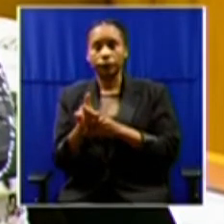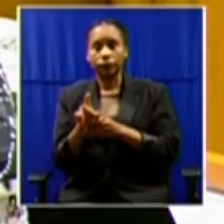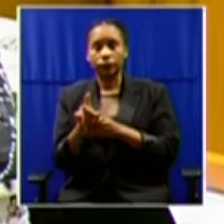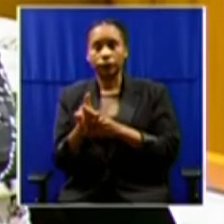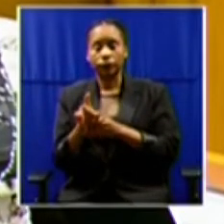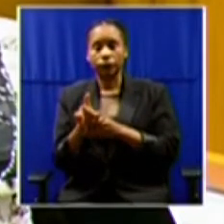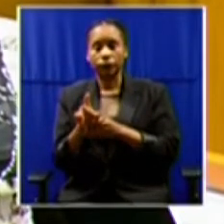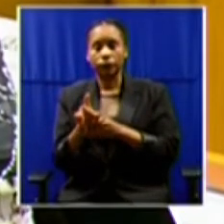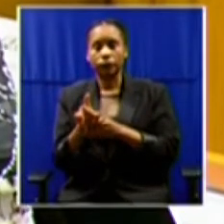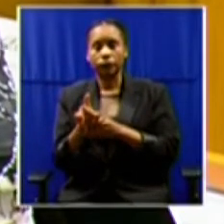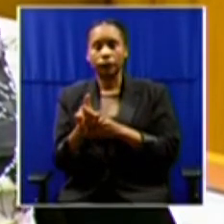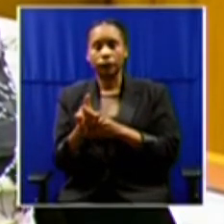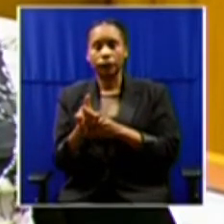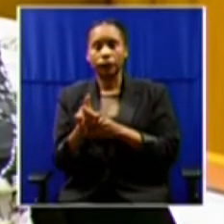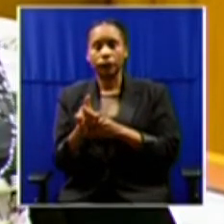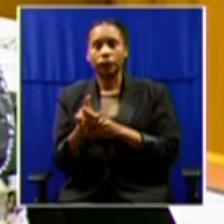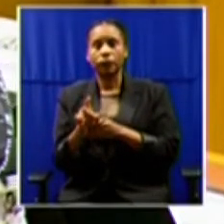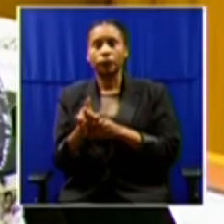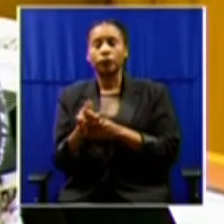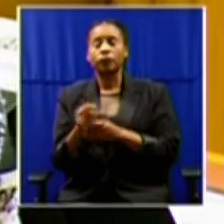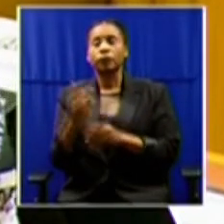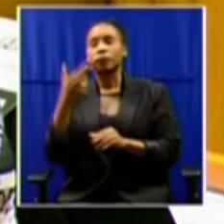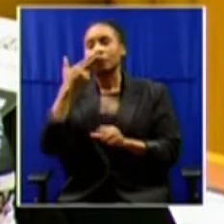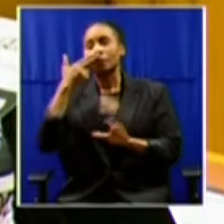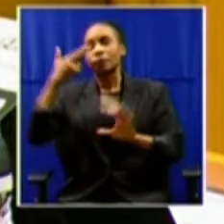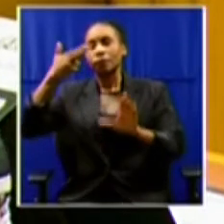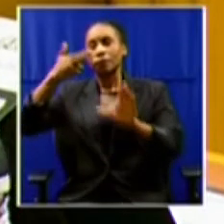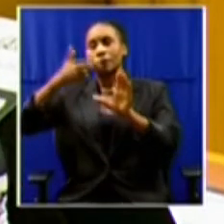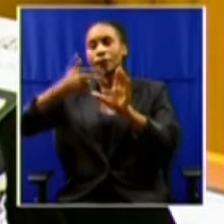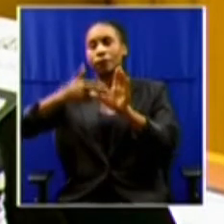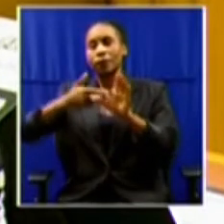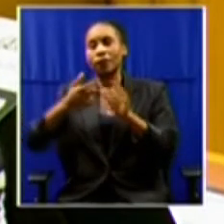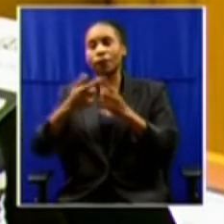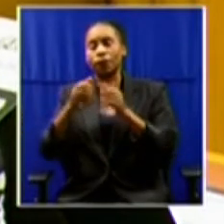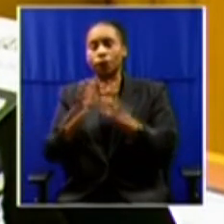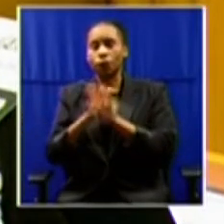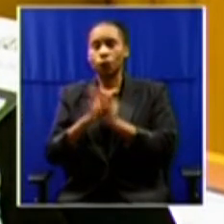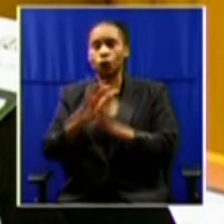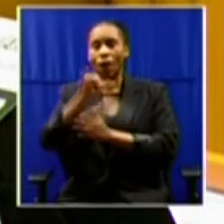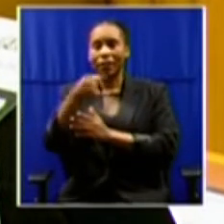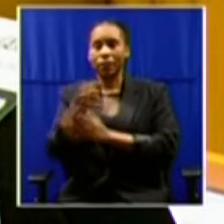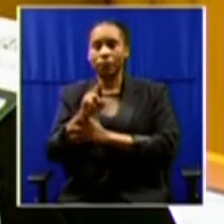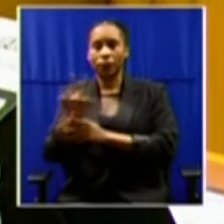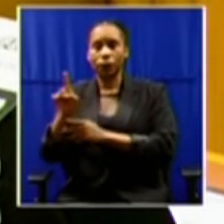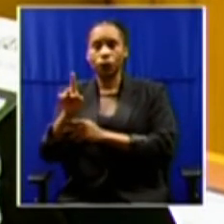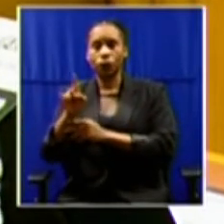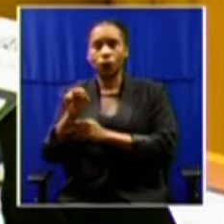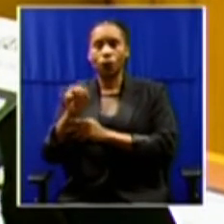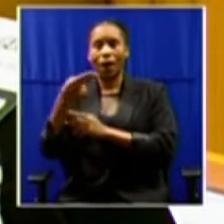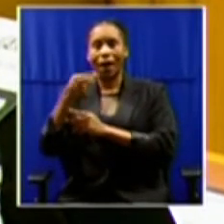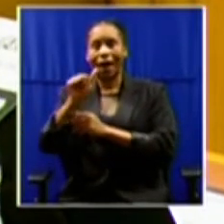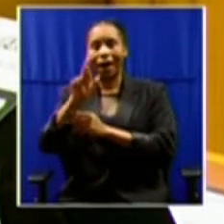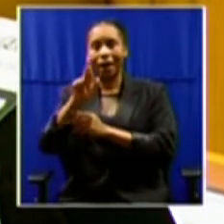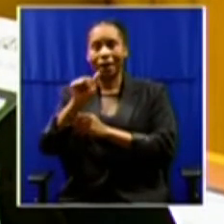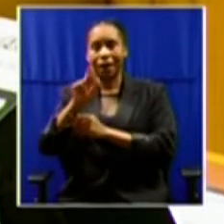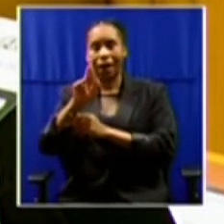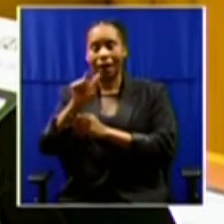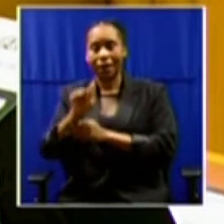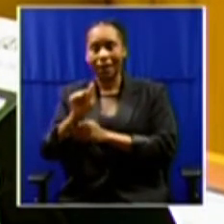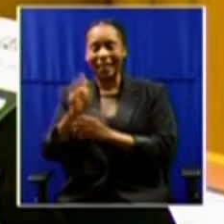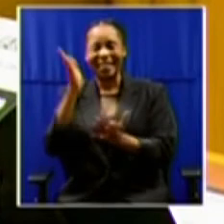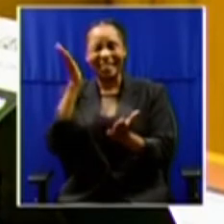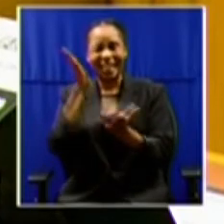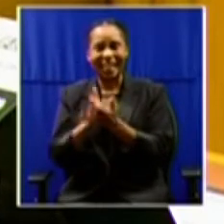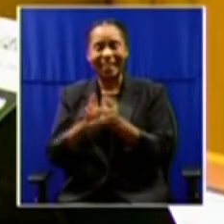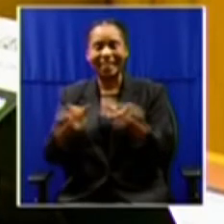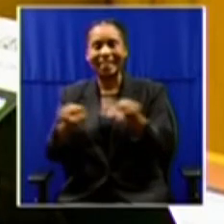the amount of fuel burnt from Johannesburg to Harare on the day is exactly the